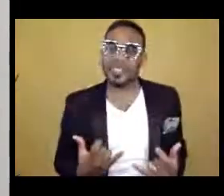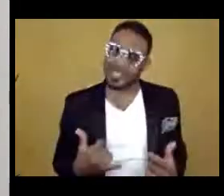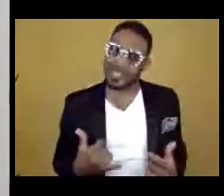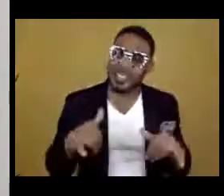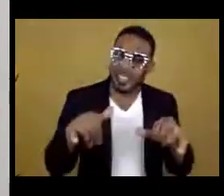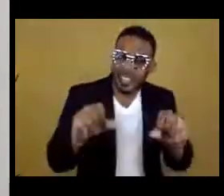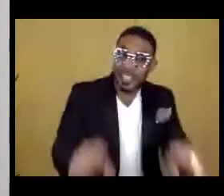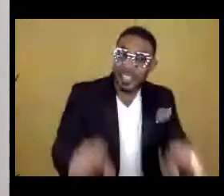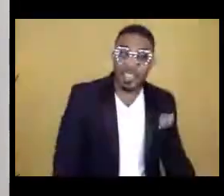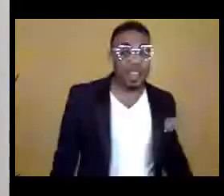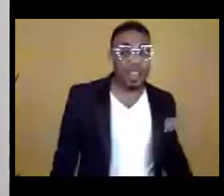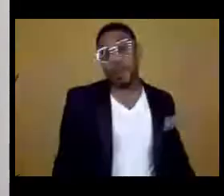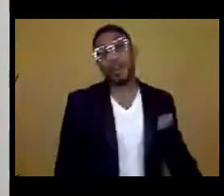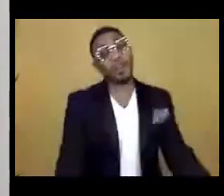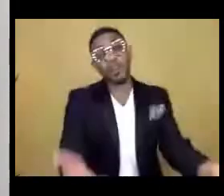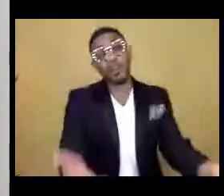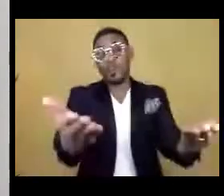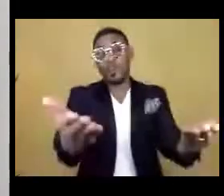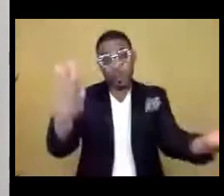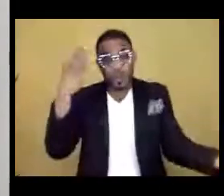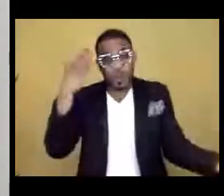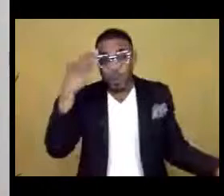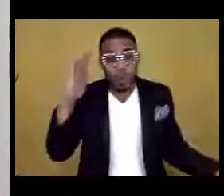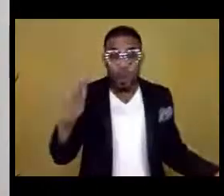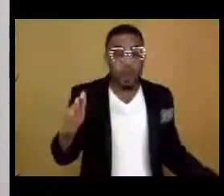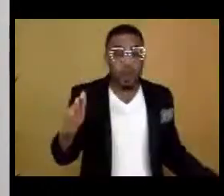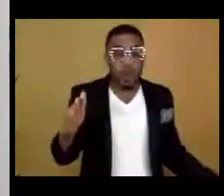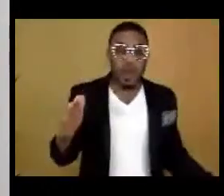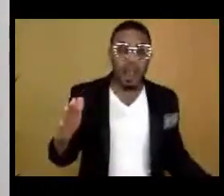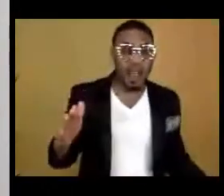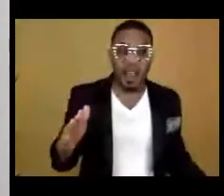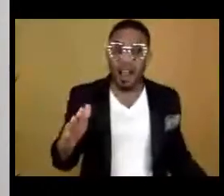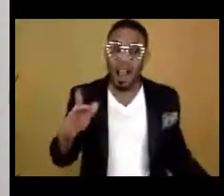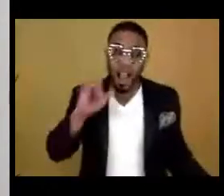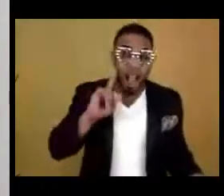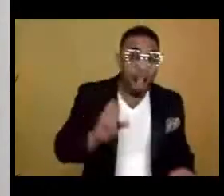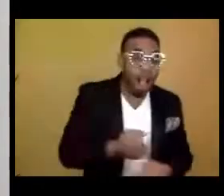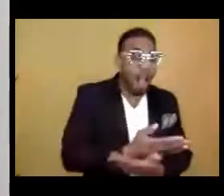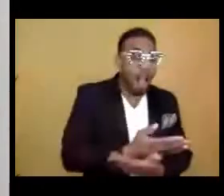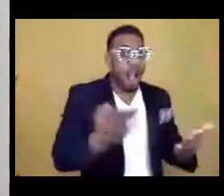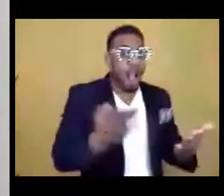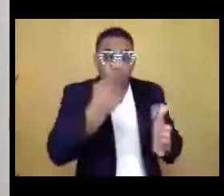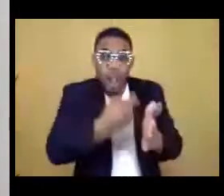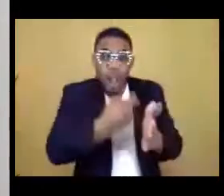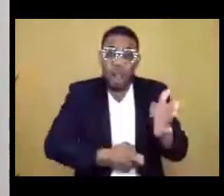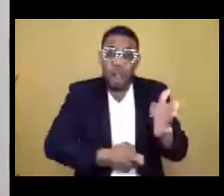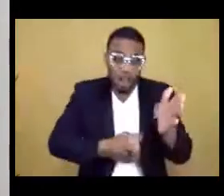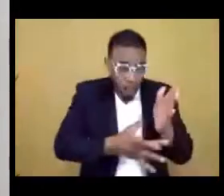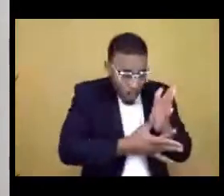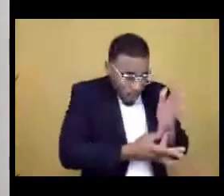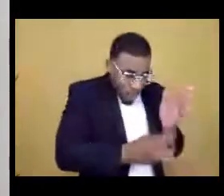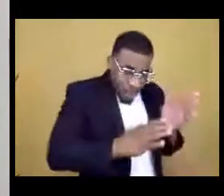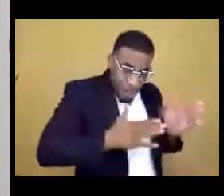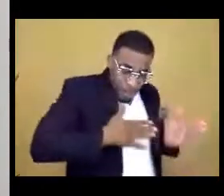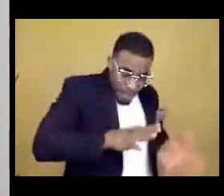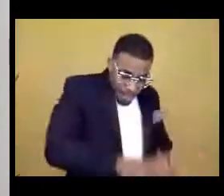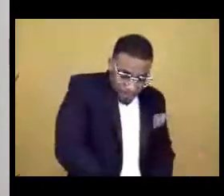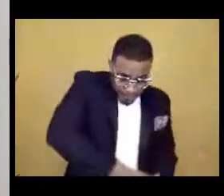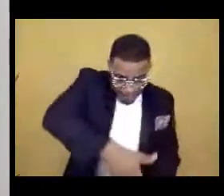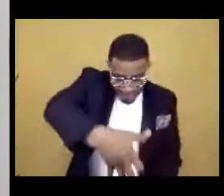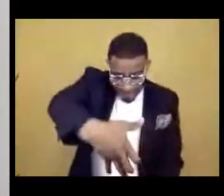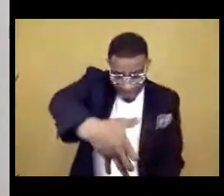And you don't know the cost of the oil in my